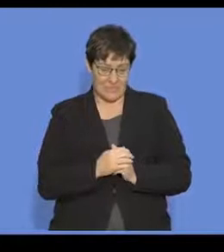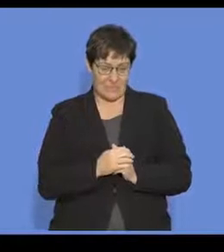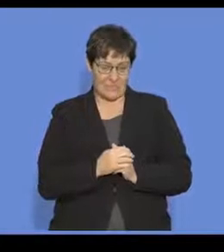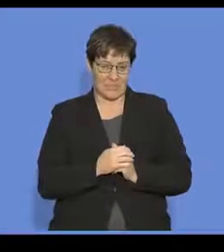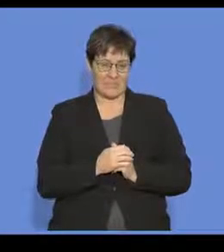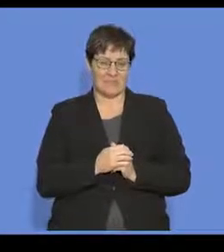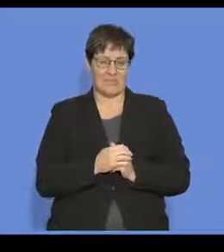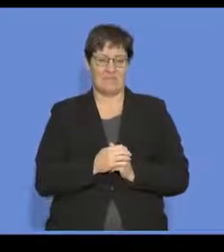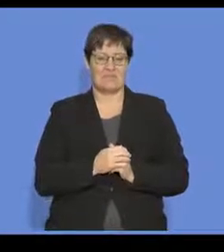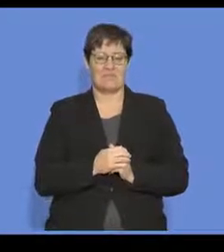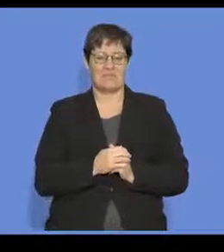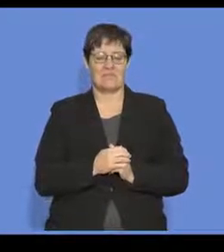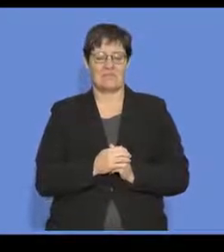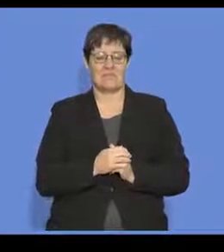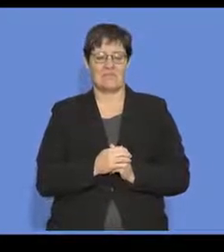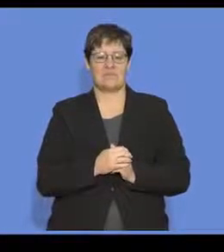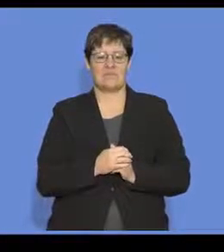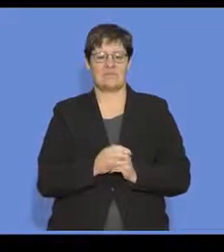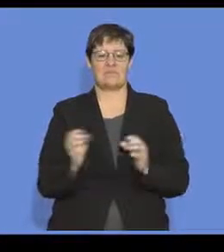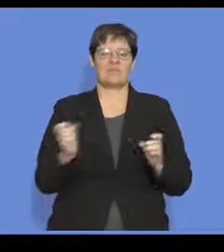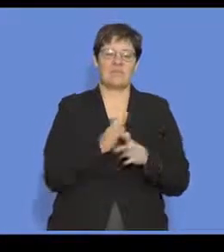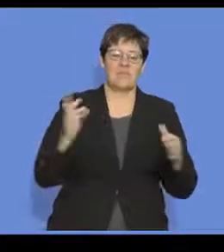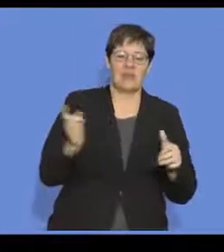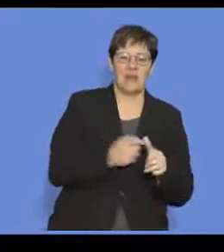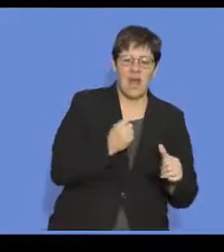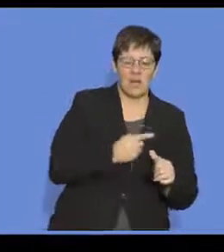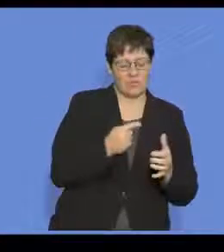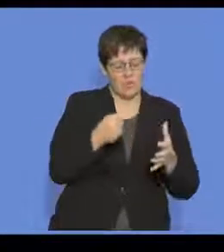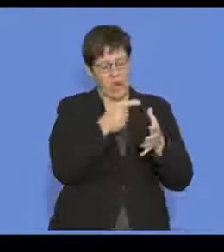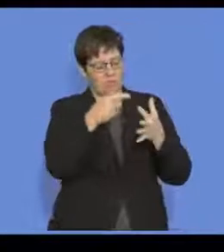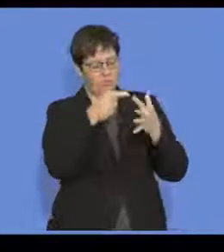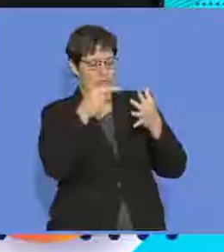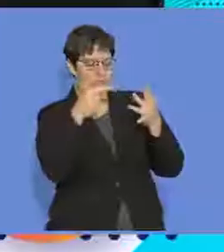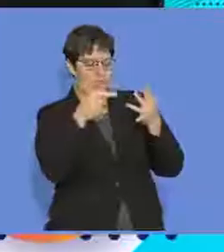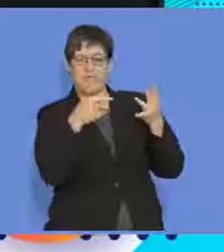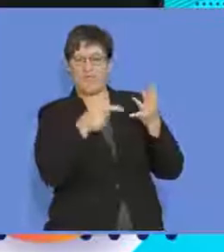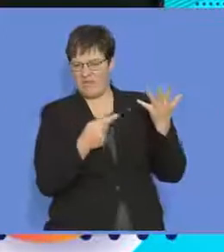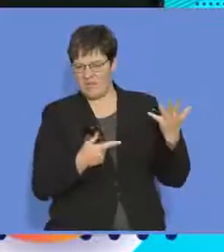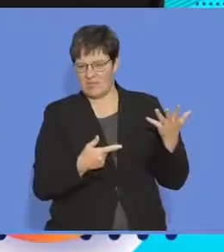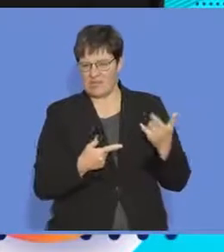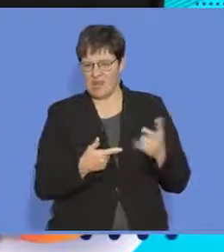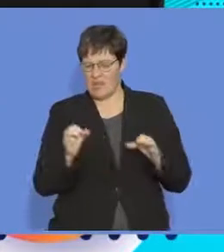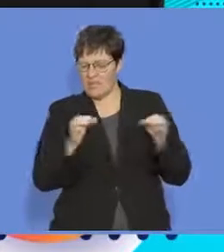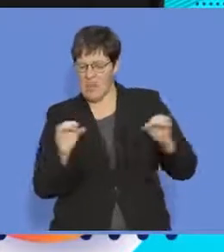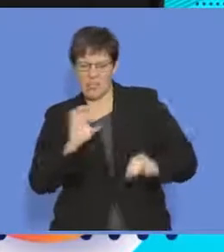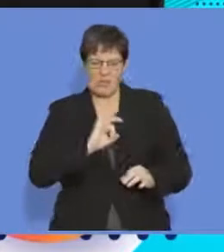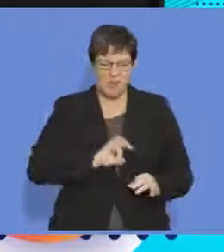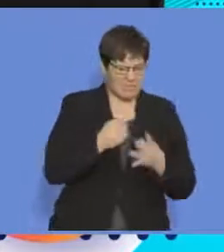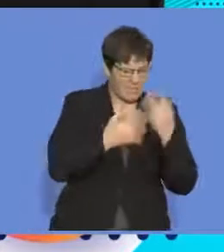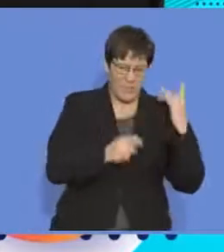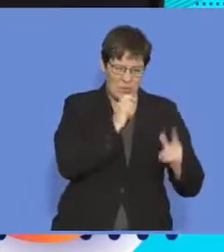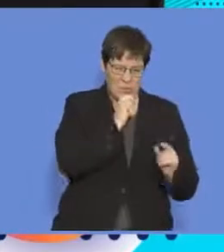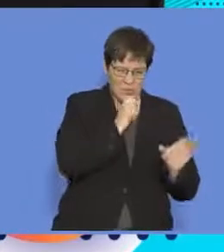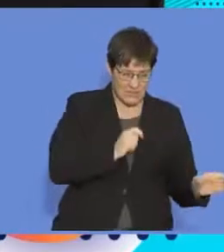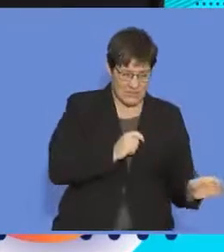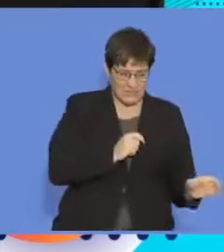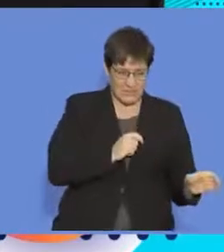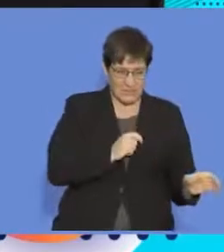Okay, great. So when we started counting, we used our fingers, we used items, all